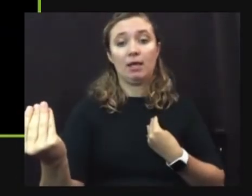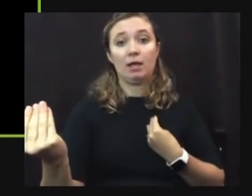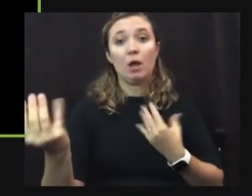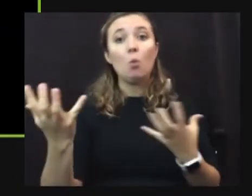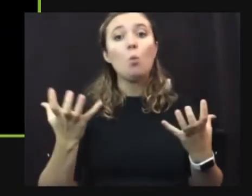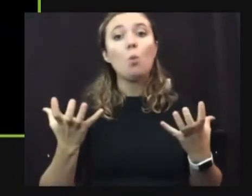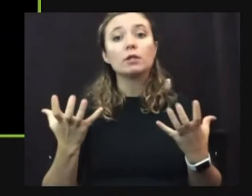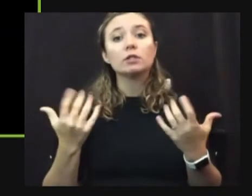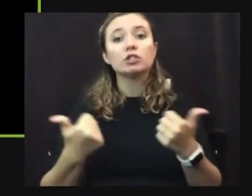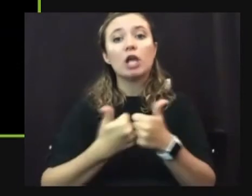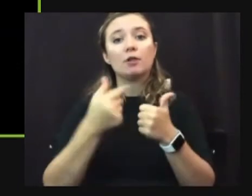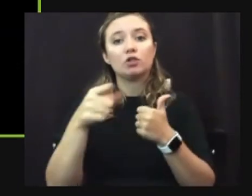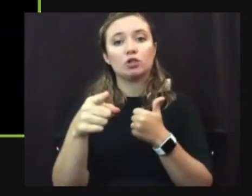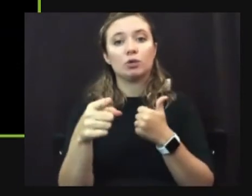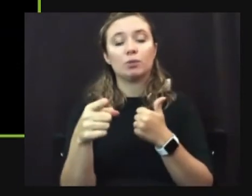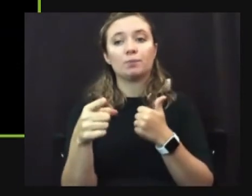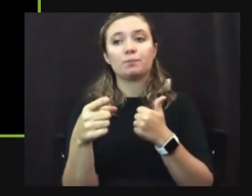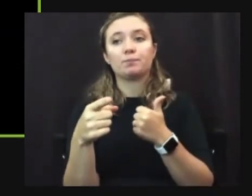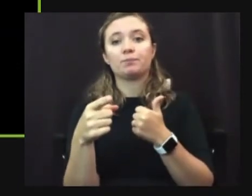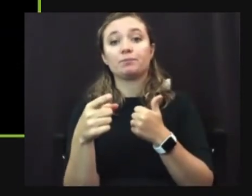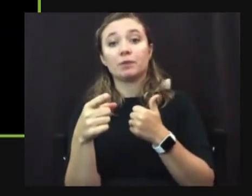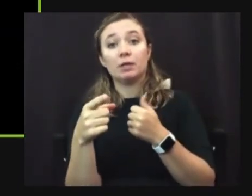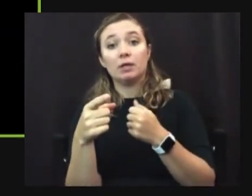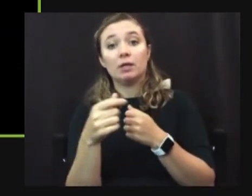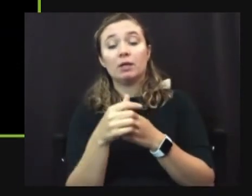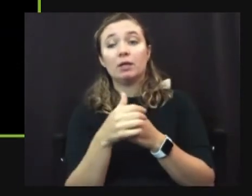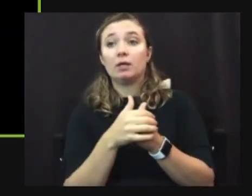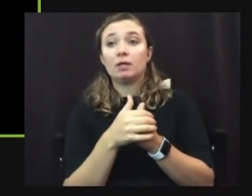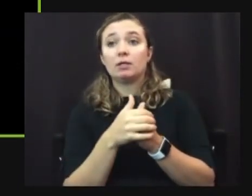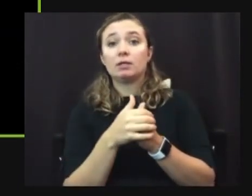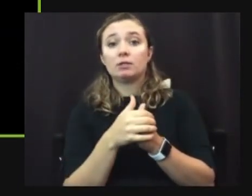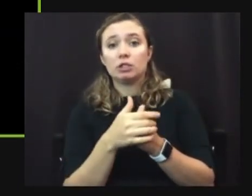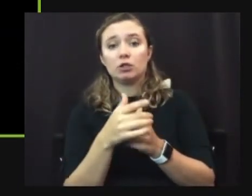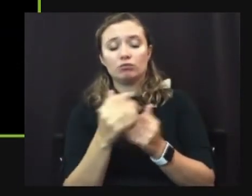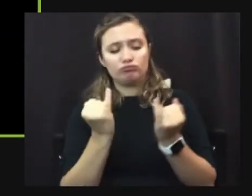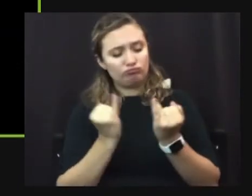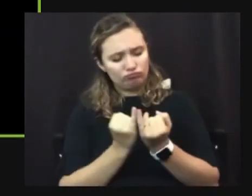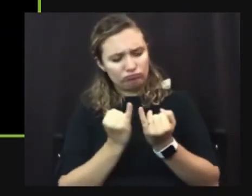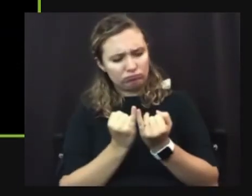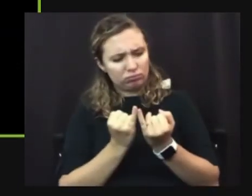you to say to yourself, to